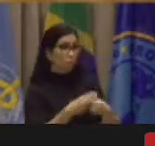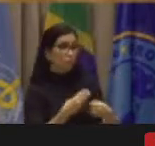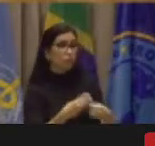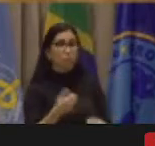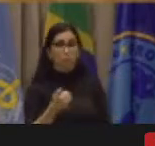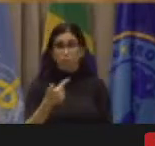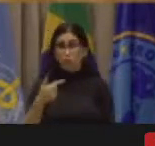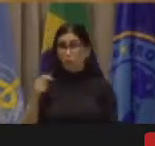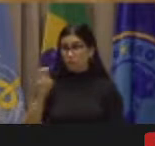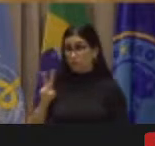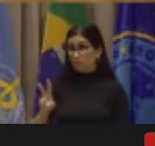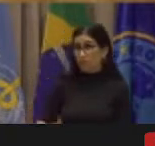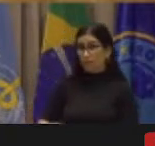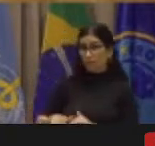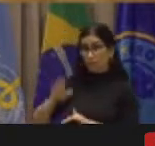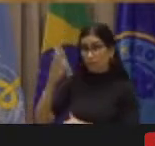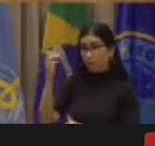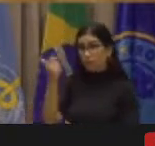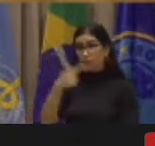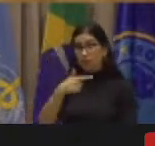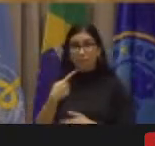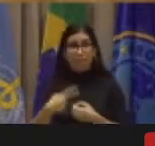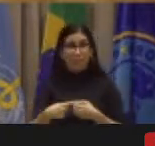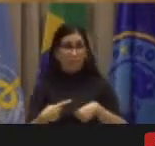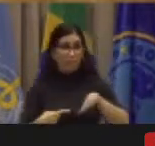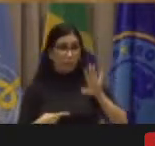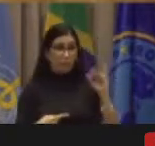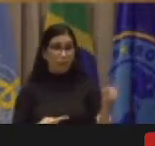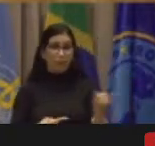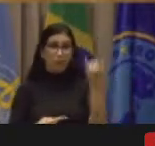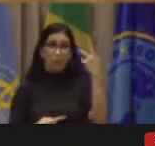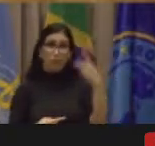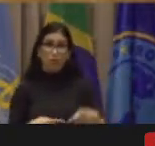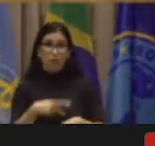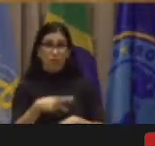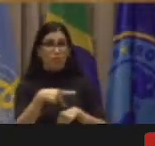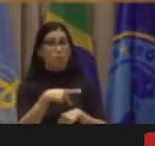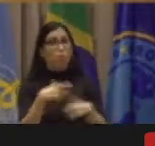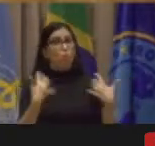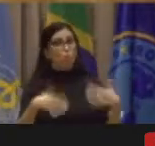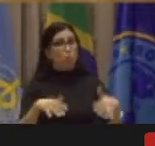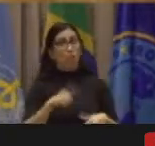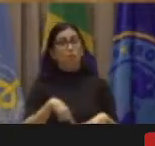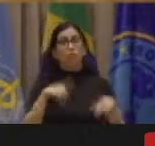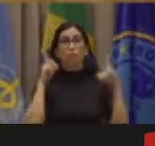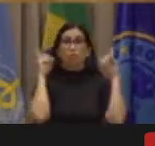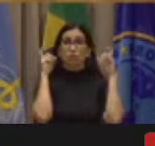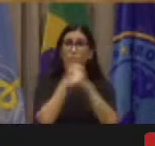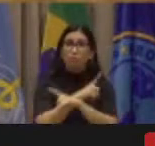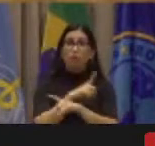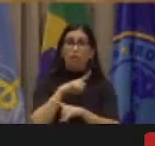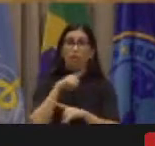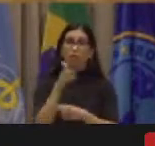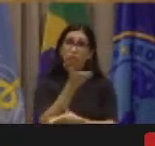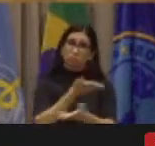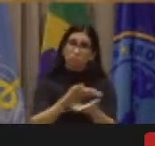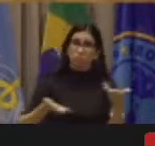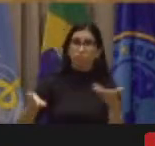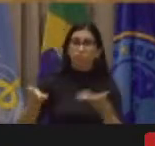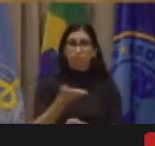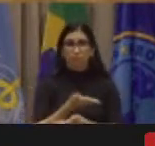this municipality that is 12 times bigger than the most important city in Brazil, it is very